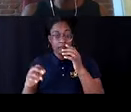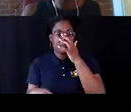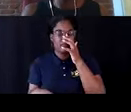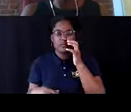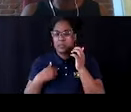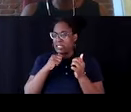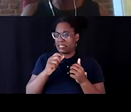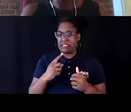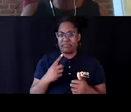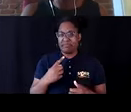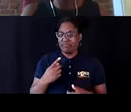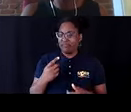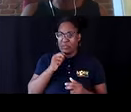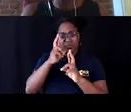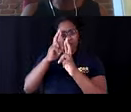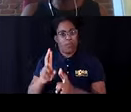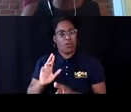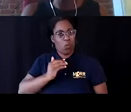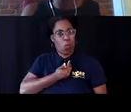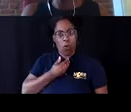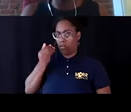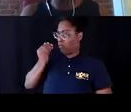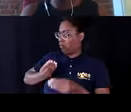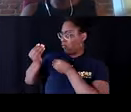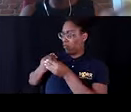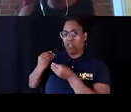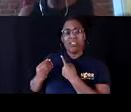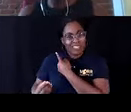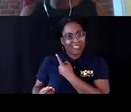they did the original work to bring us to this point, right? It is to